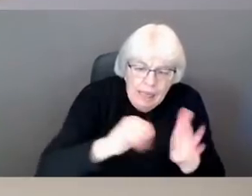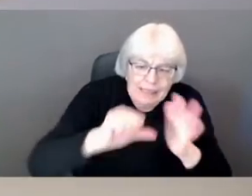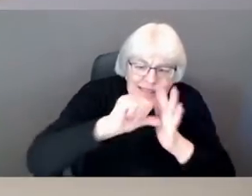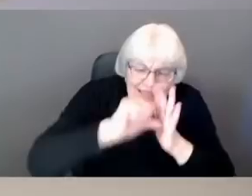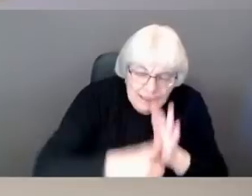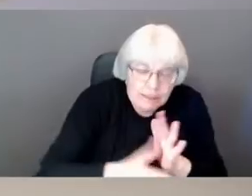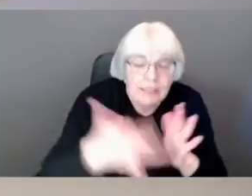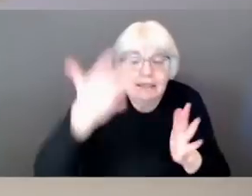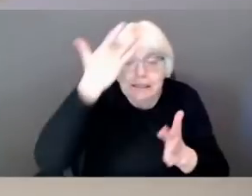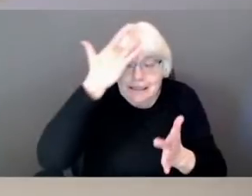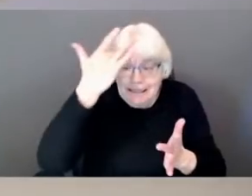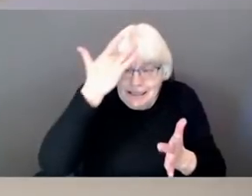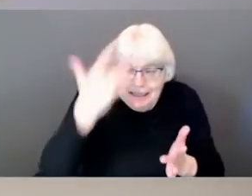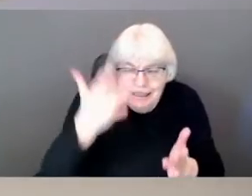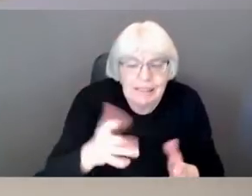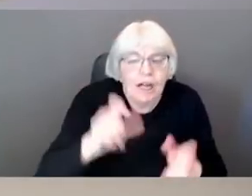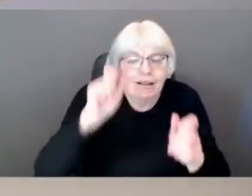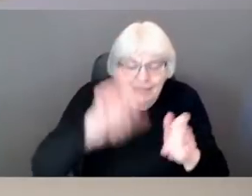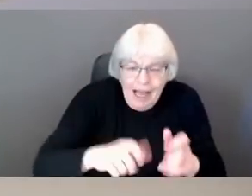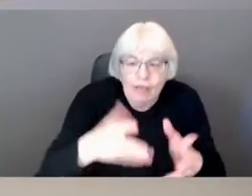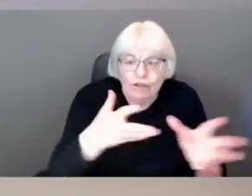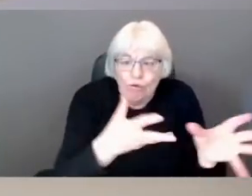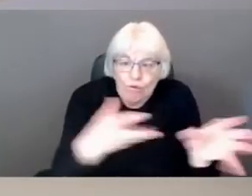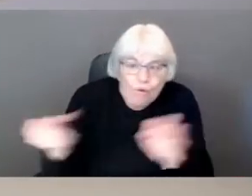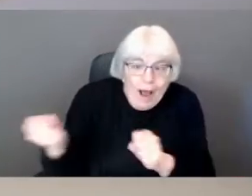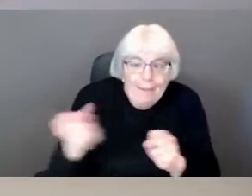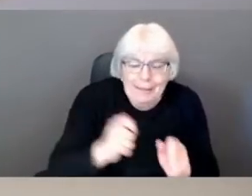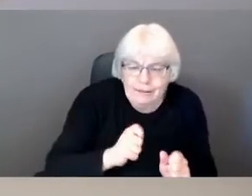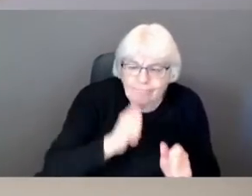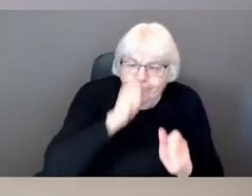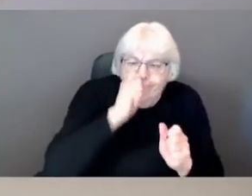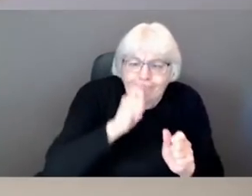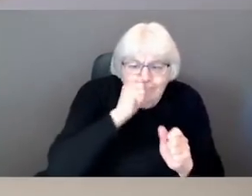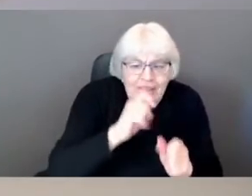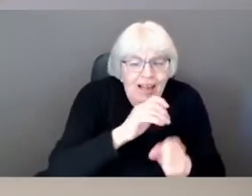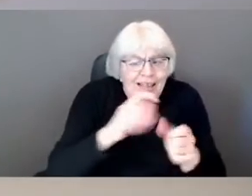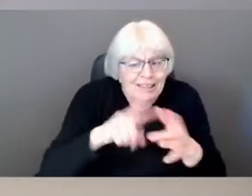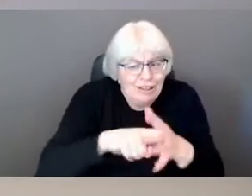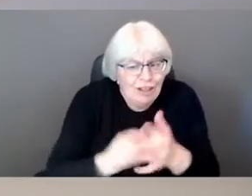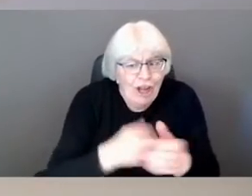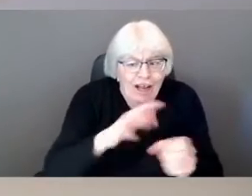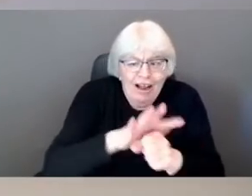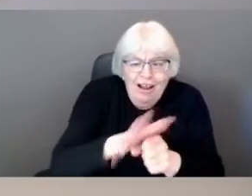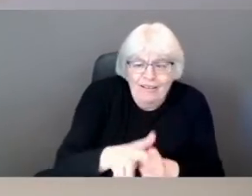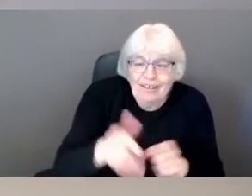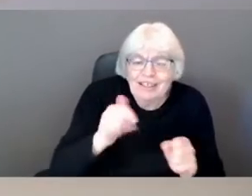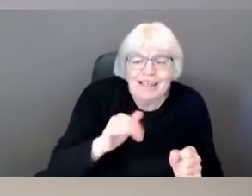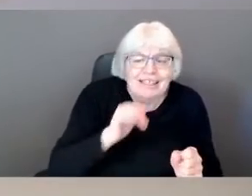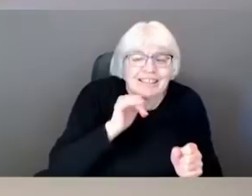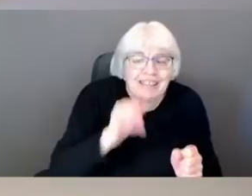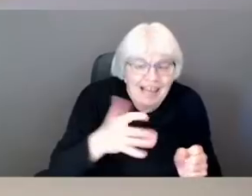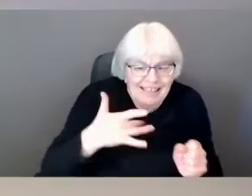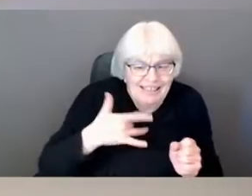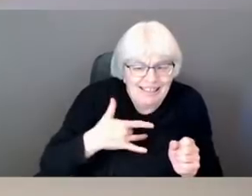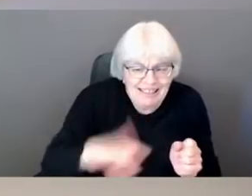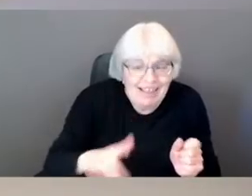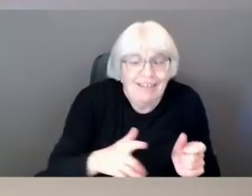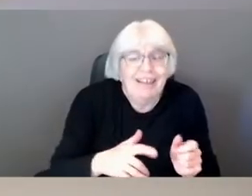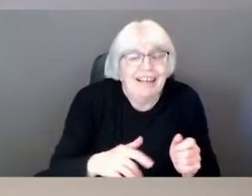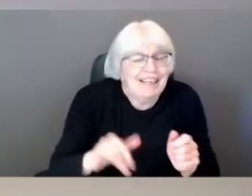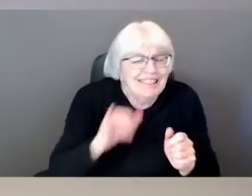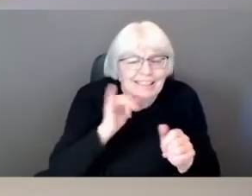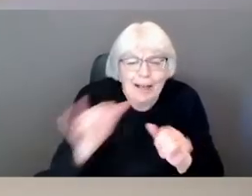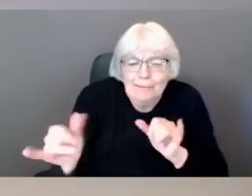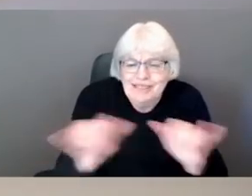said right from the beginning of the pandemic, they don't have the same sensitivity. They really shouldn't be used if people really have